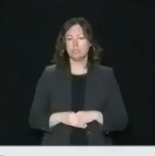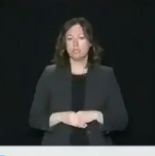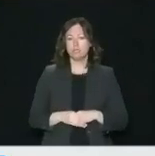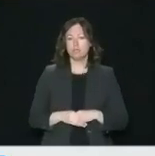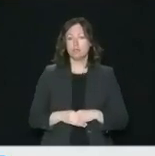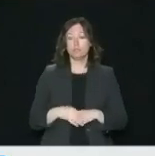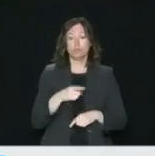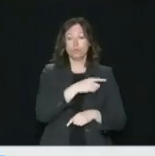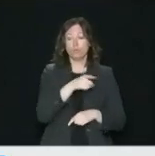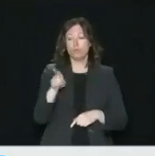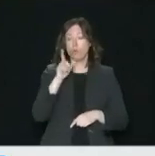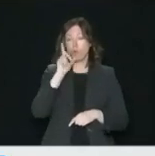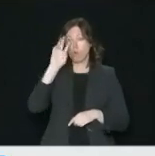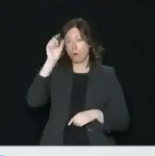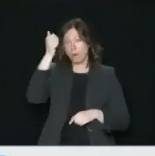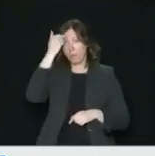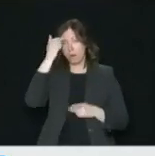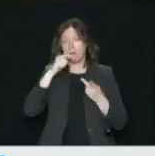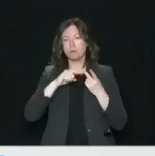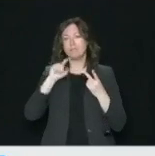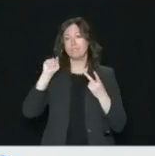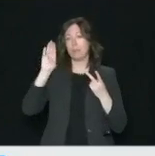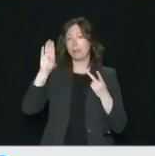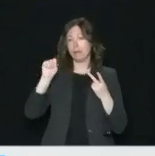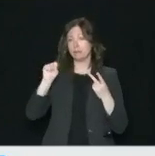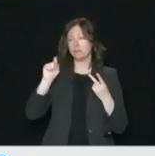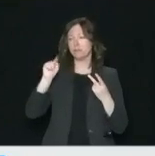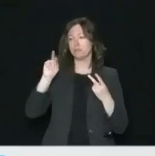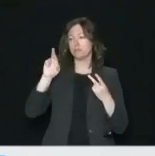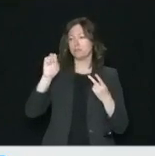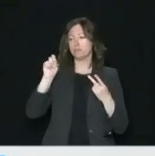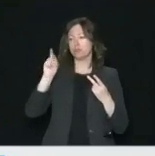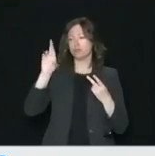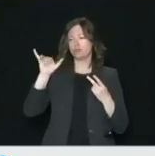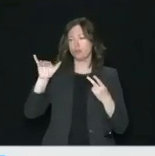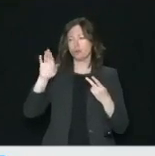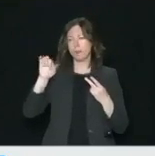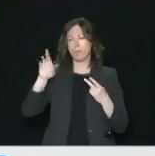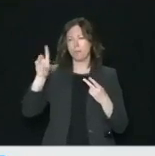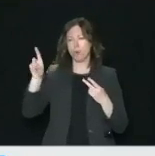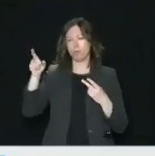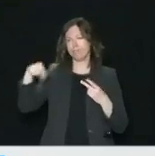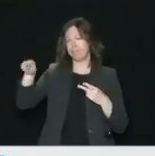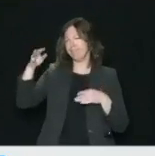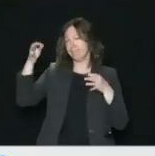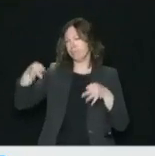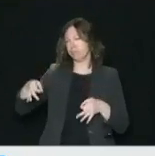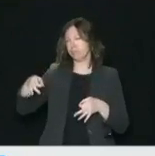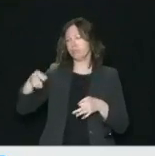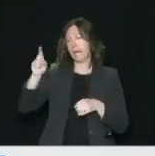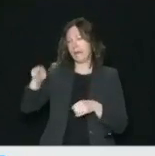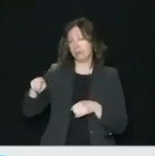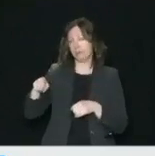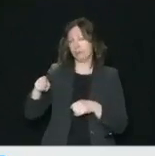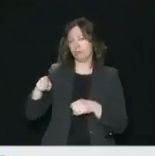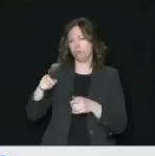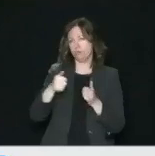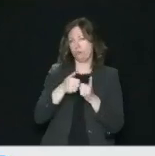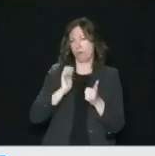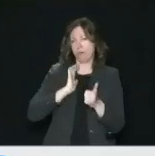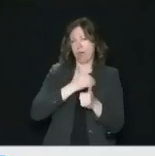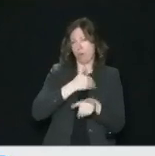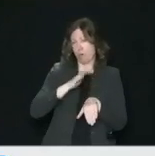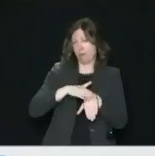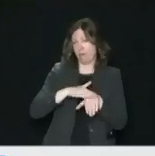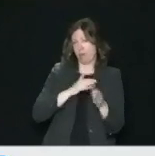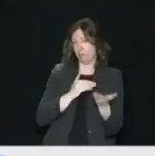we've taken good advantage of the proper interval between doses. The National Advisory Committee on